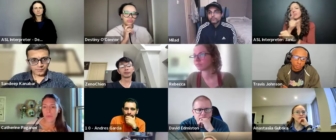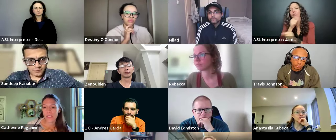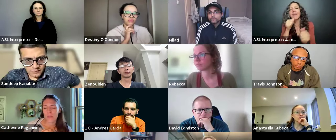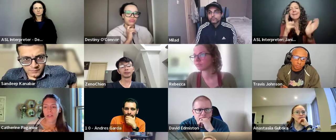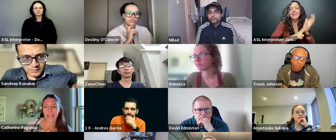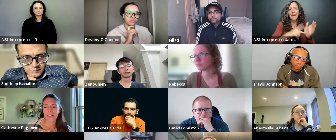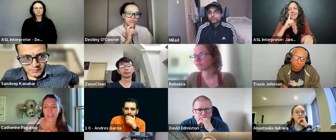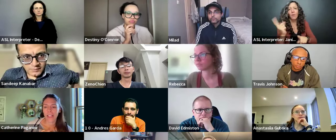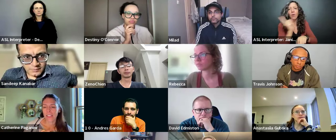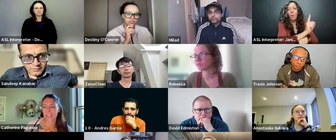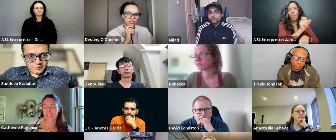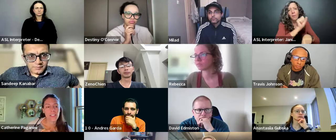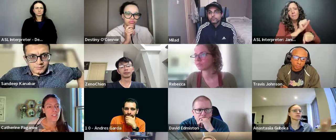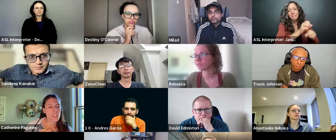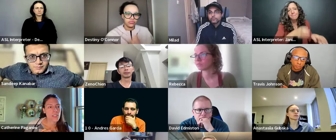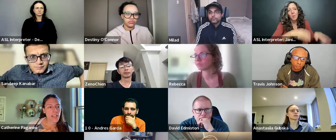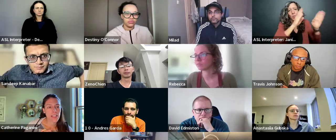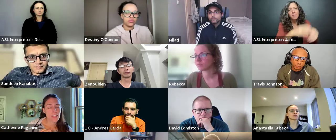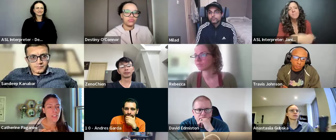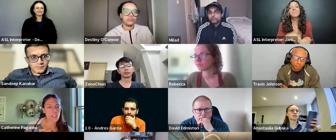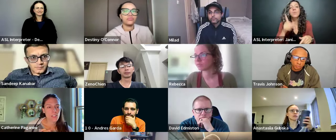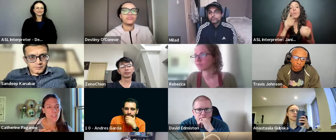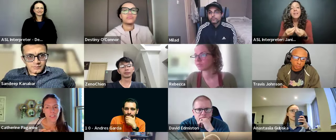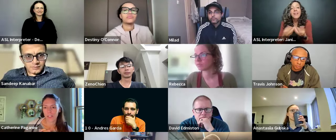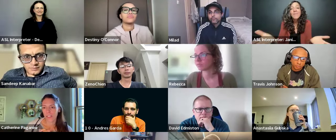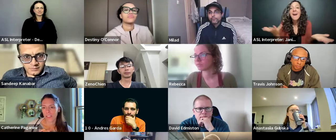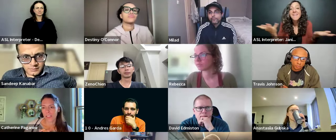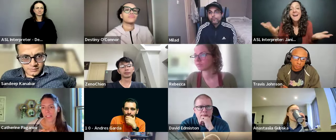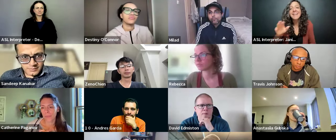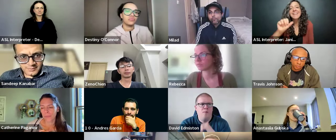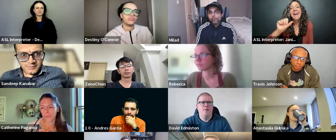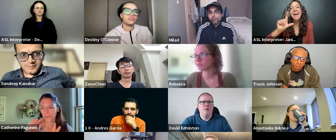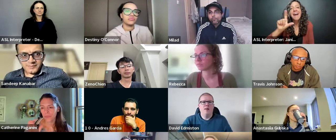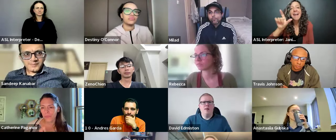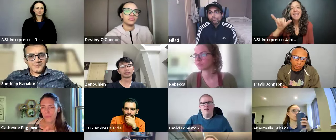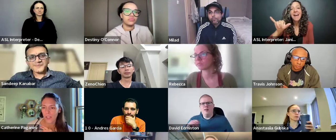as giveaways, we're gonna have Ally stickers. Our little